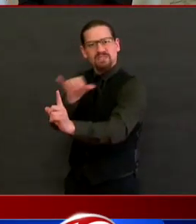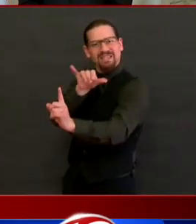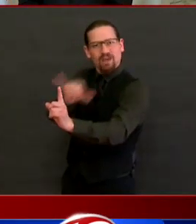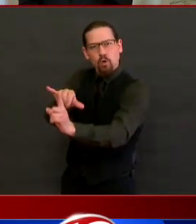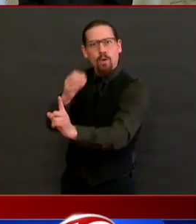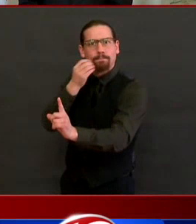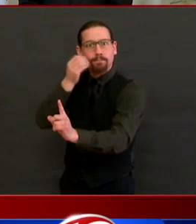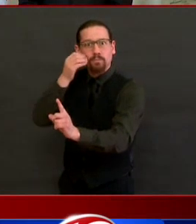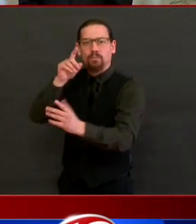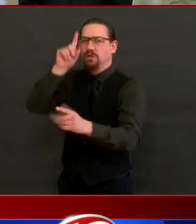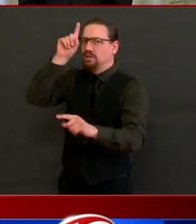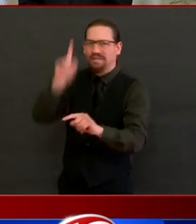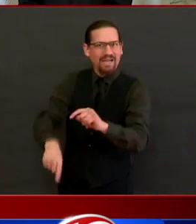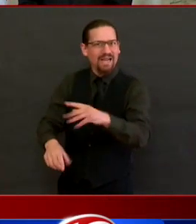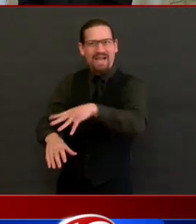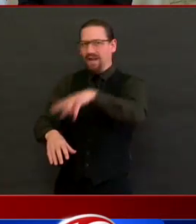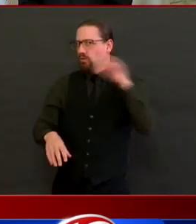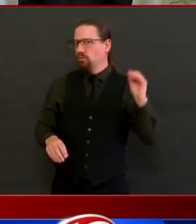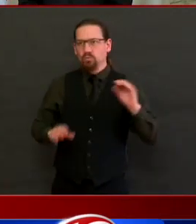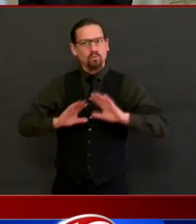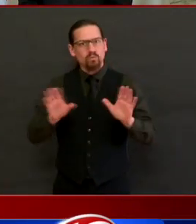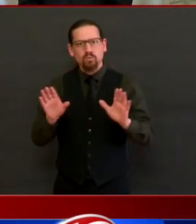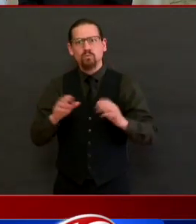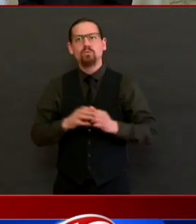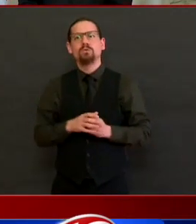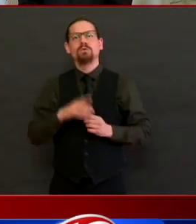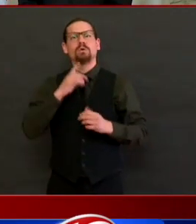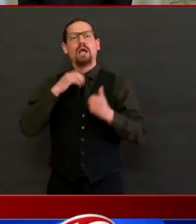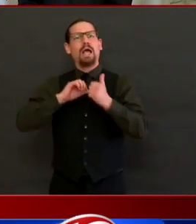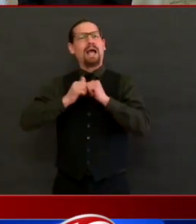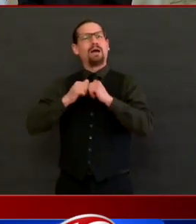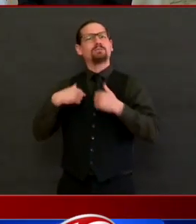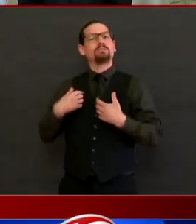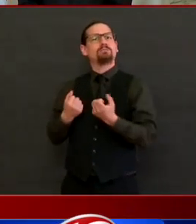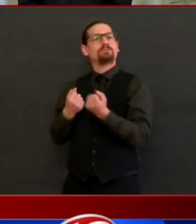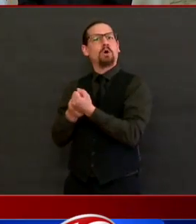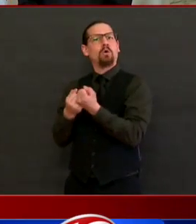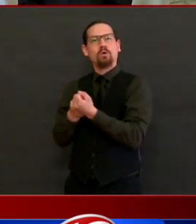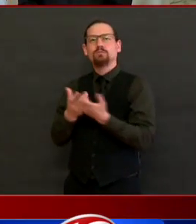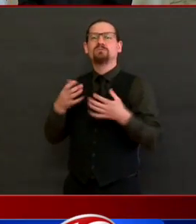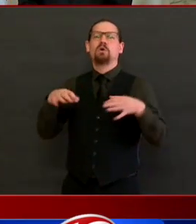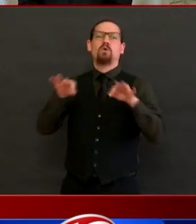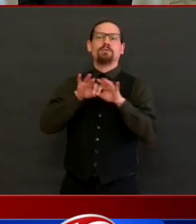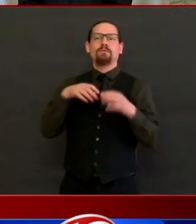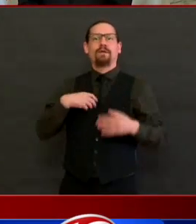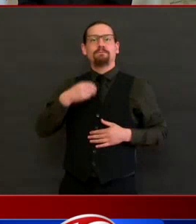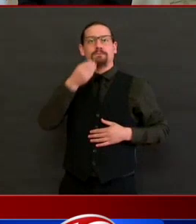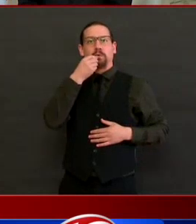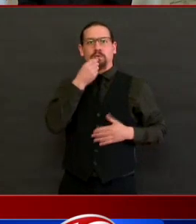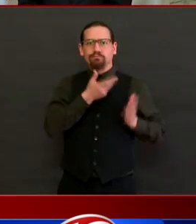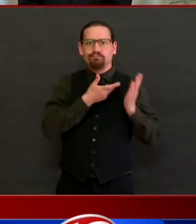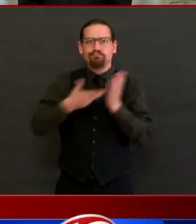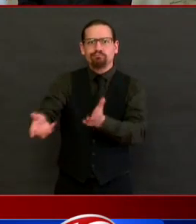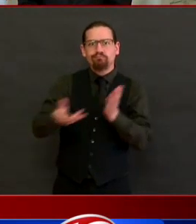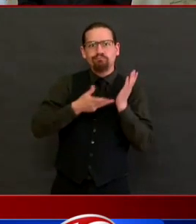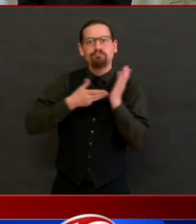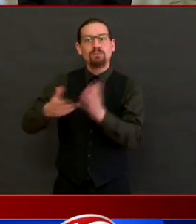capability to deliver tens of thousands of meals per day, and also deliver